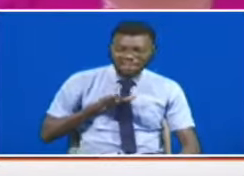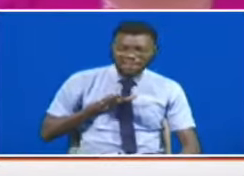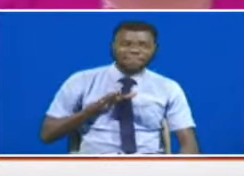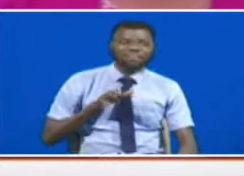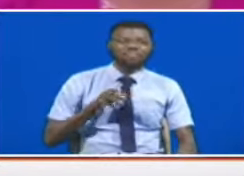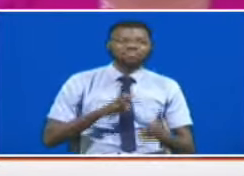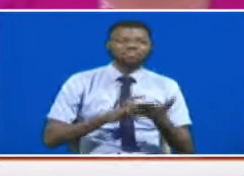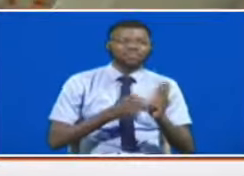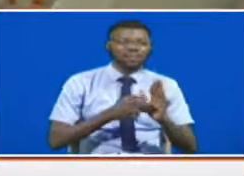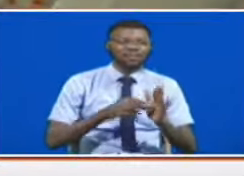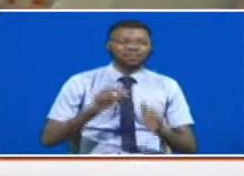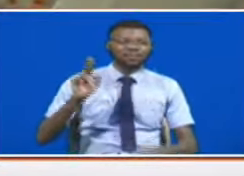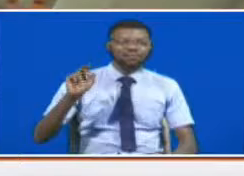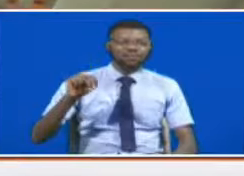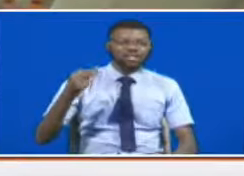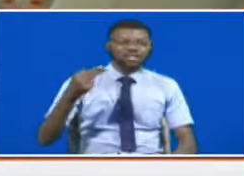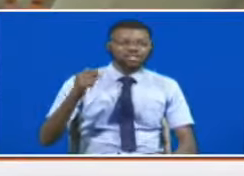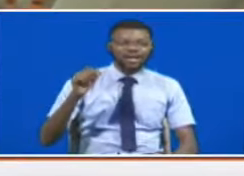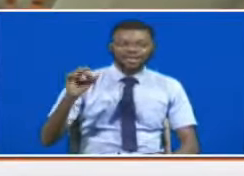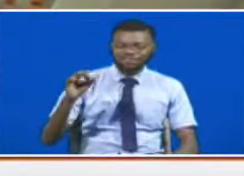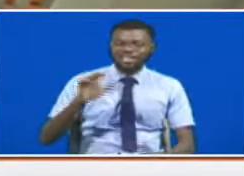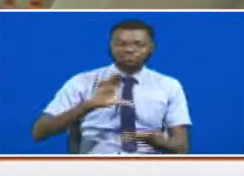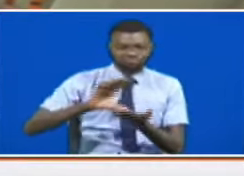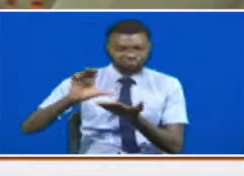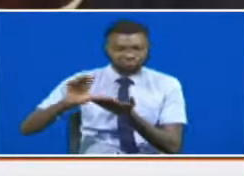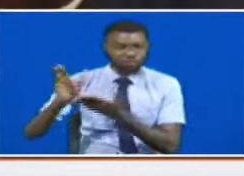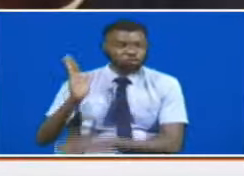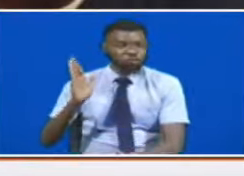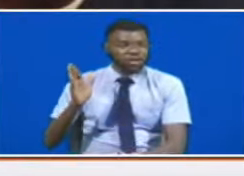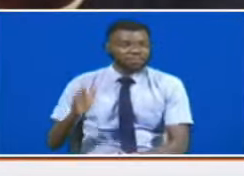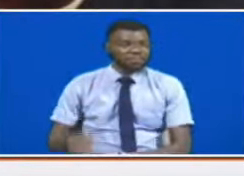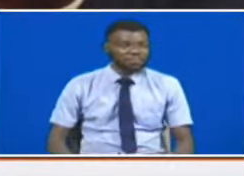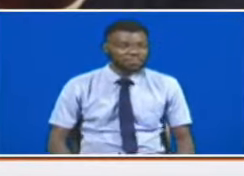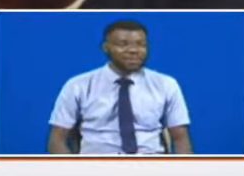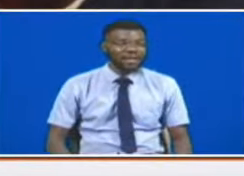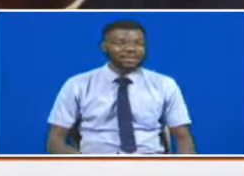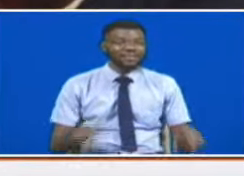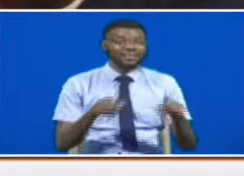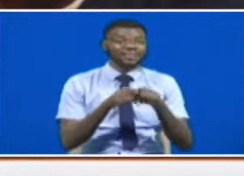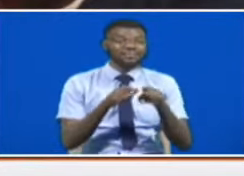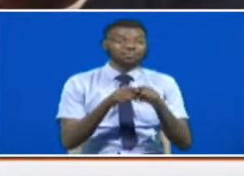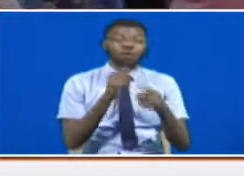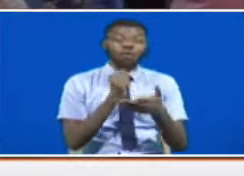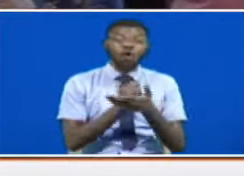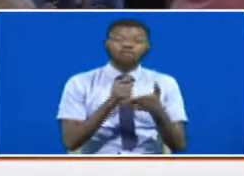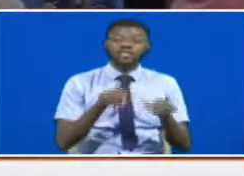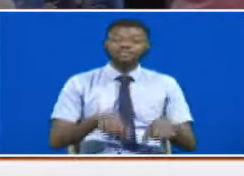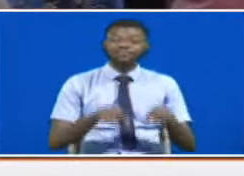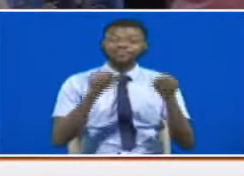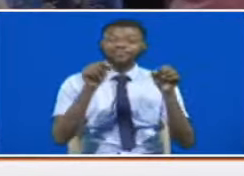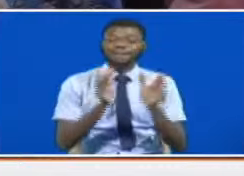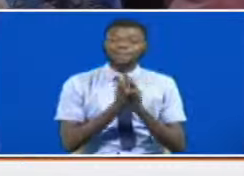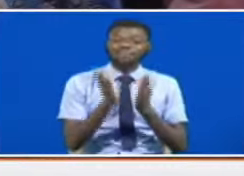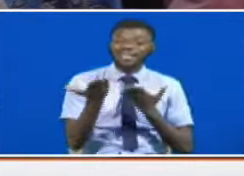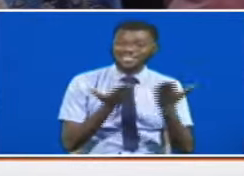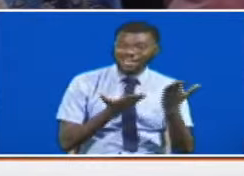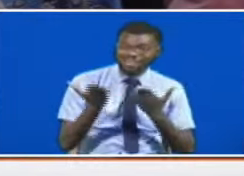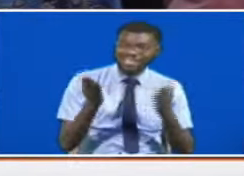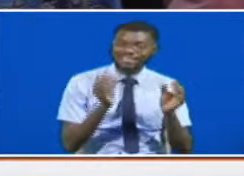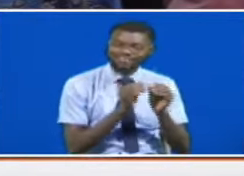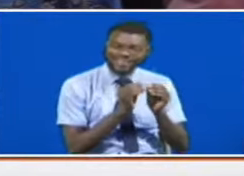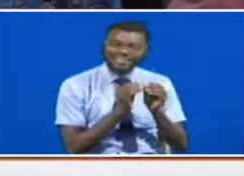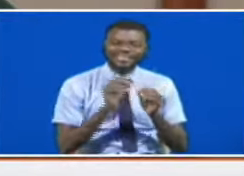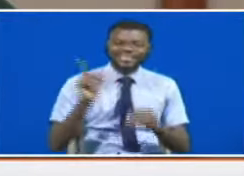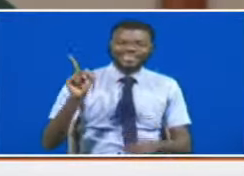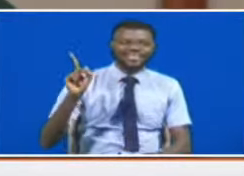from NHIF. On Sunday evening, a meeting was held at the Harambee House at the office of the head of public service with the KMPDU officials and the